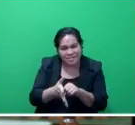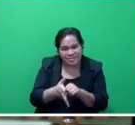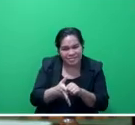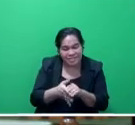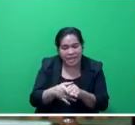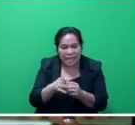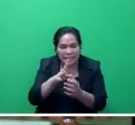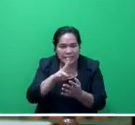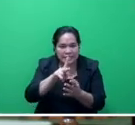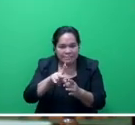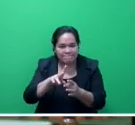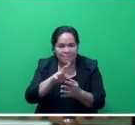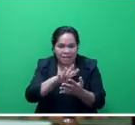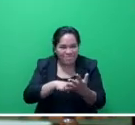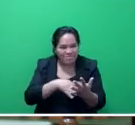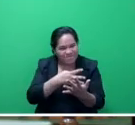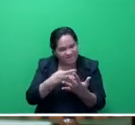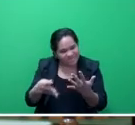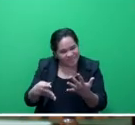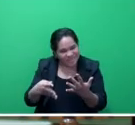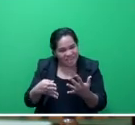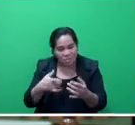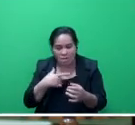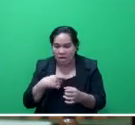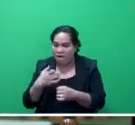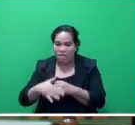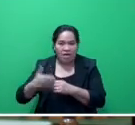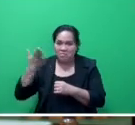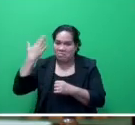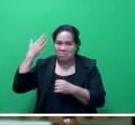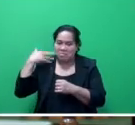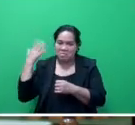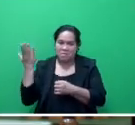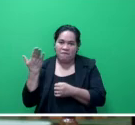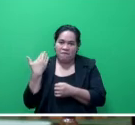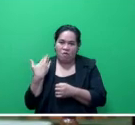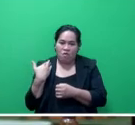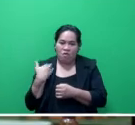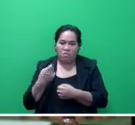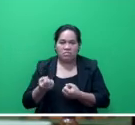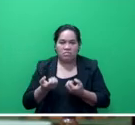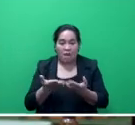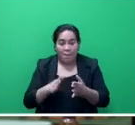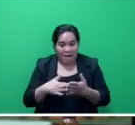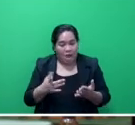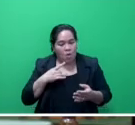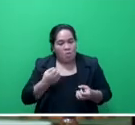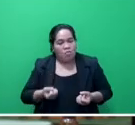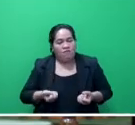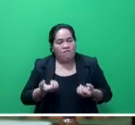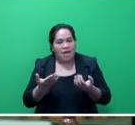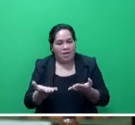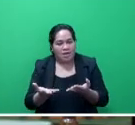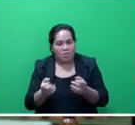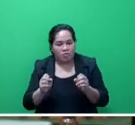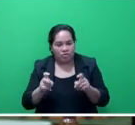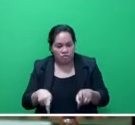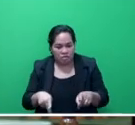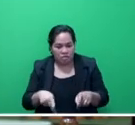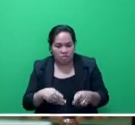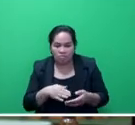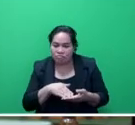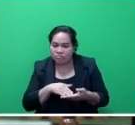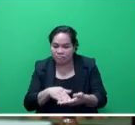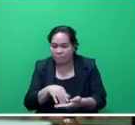Scheme. We've never offered anything like this to MSMEs before, and it will provide an opportunity to support business leaders in the MSME